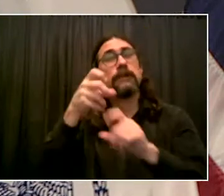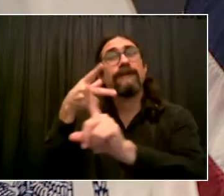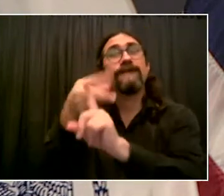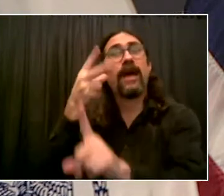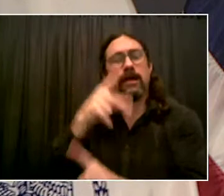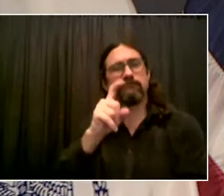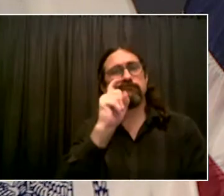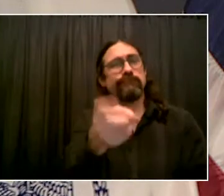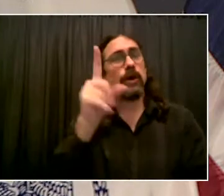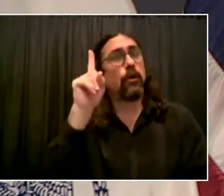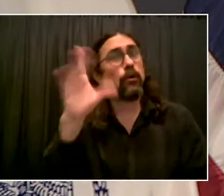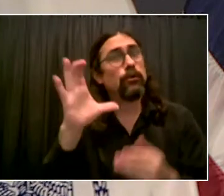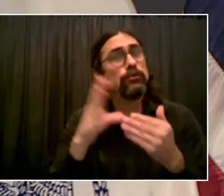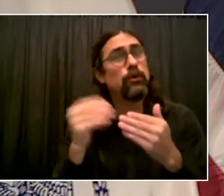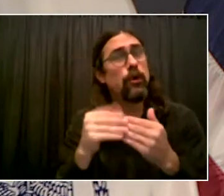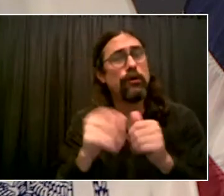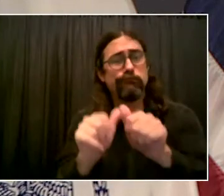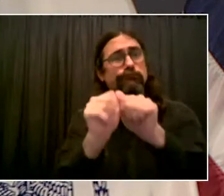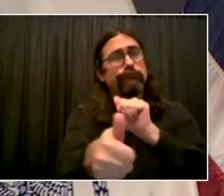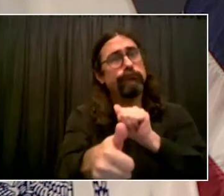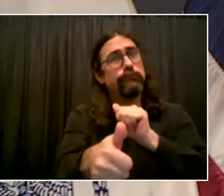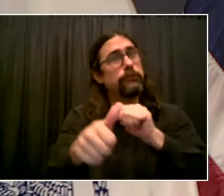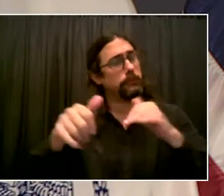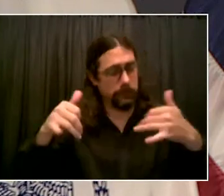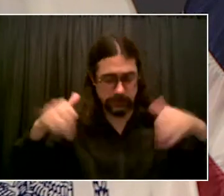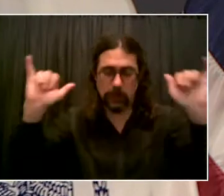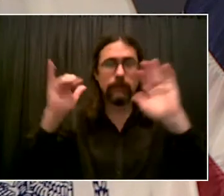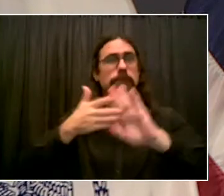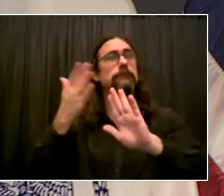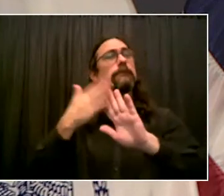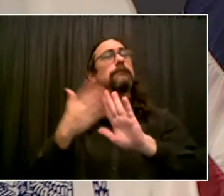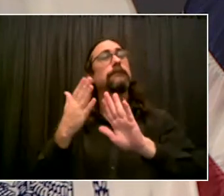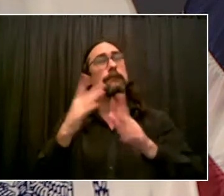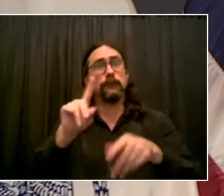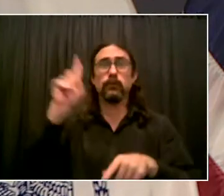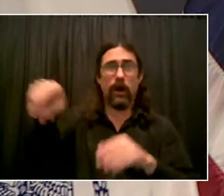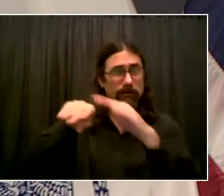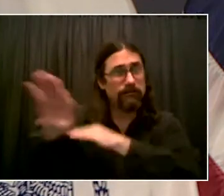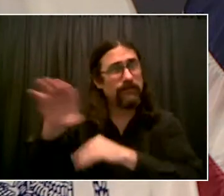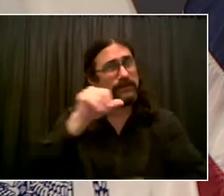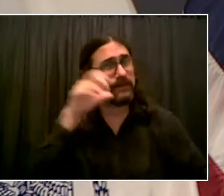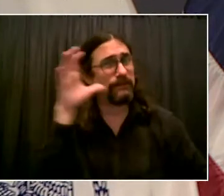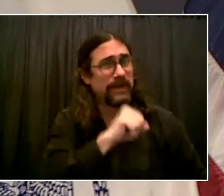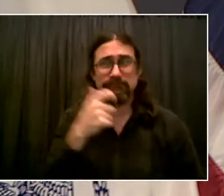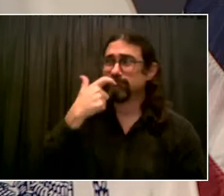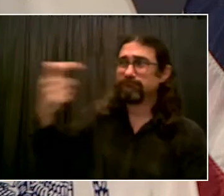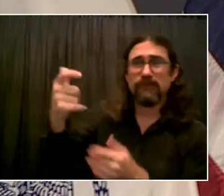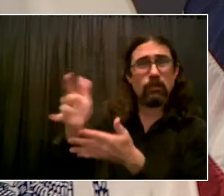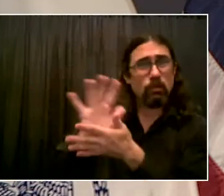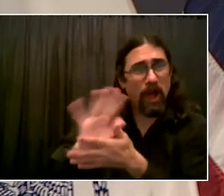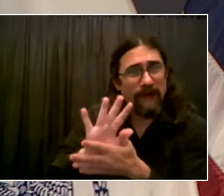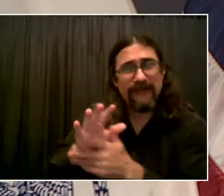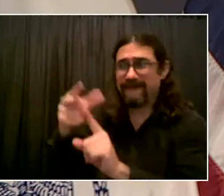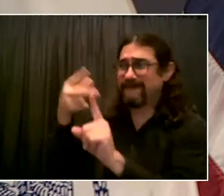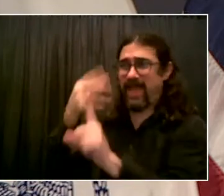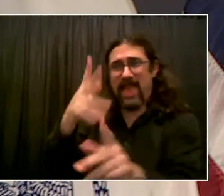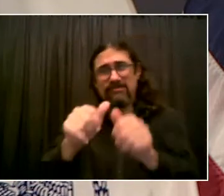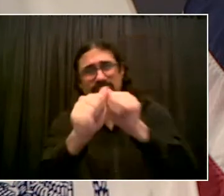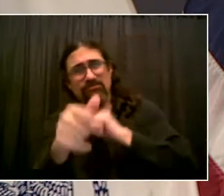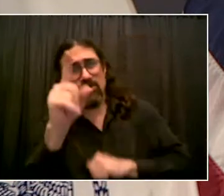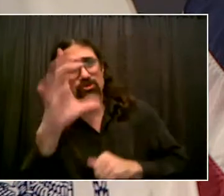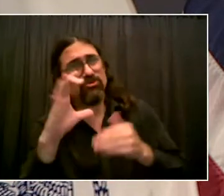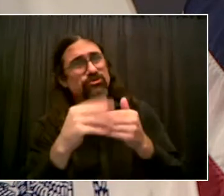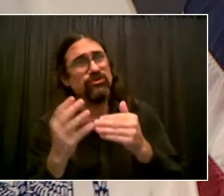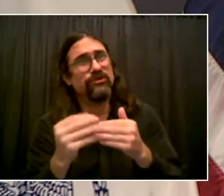someone who epitomizes love of the movies. He started out at the age of 11